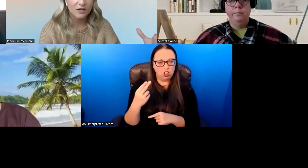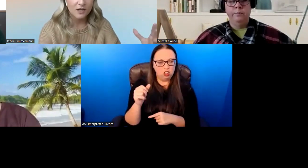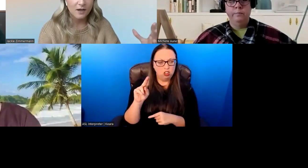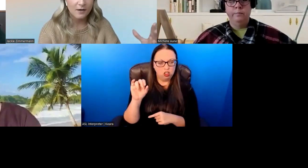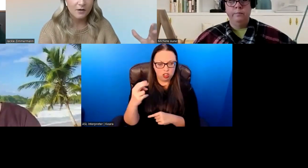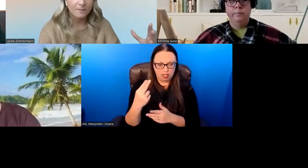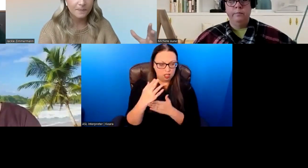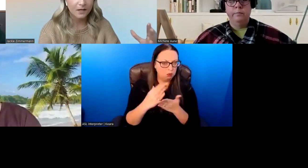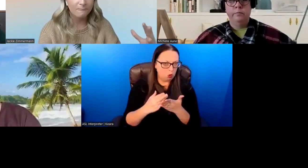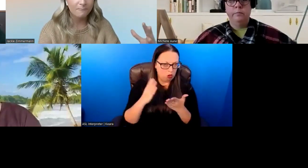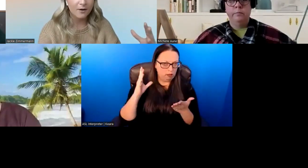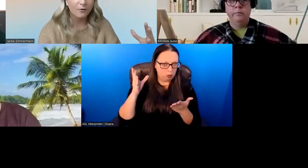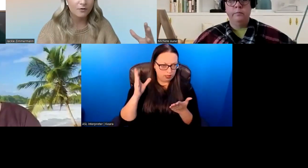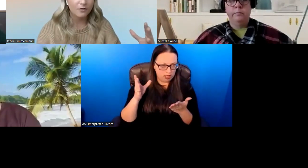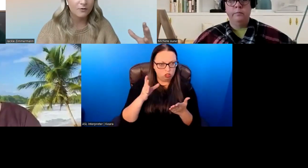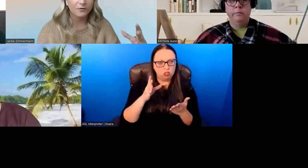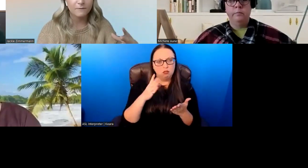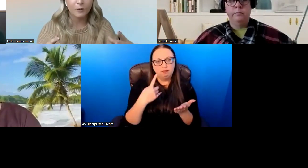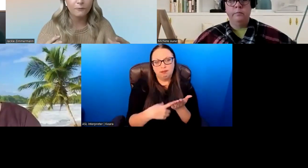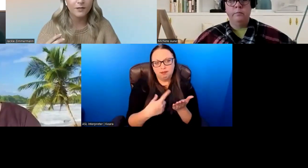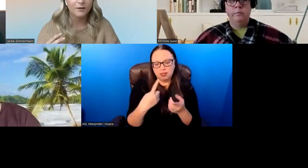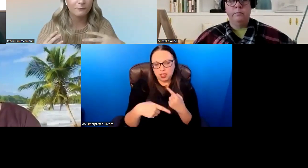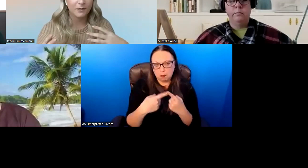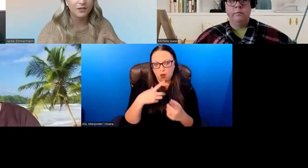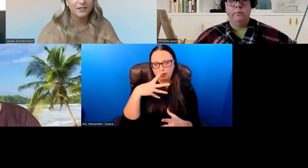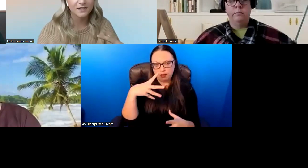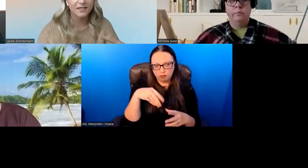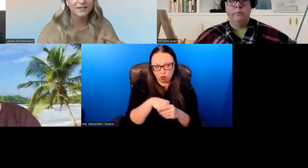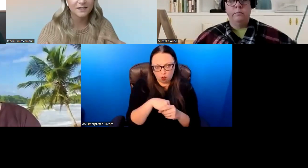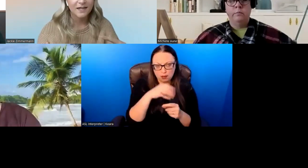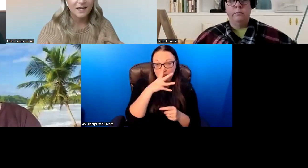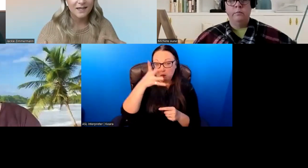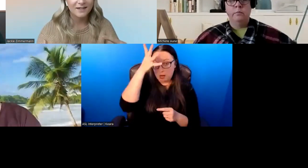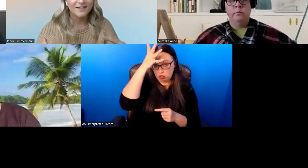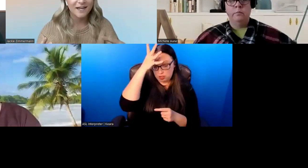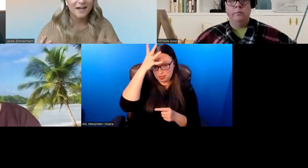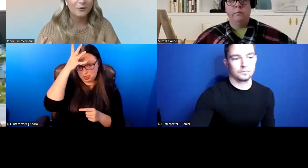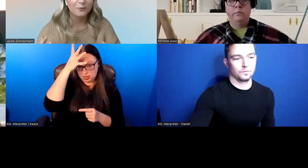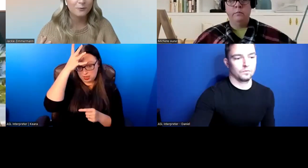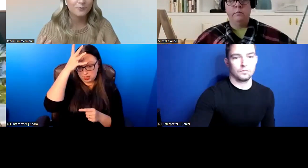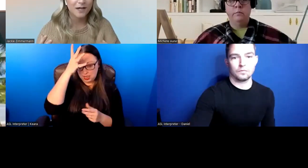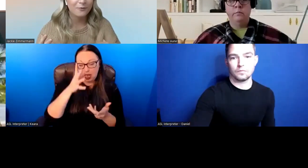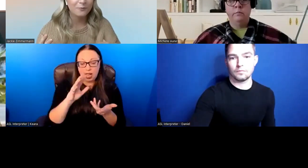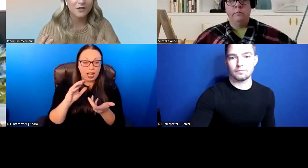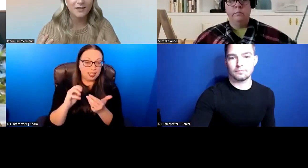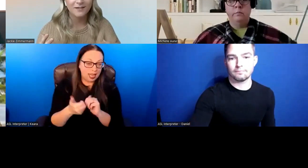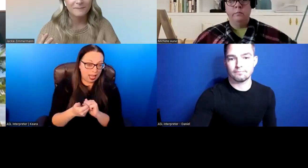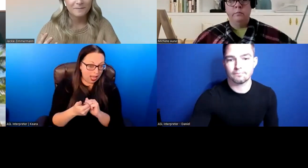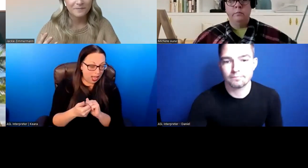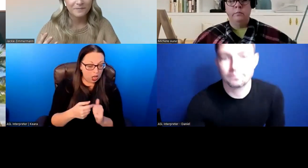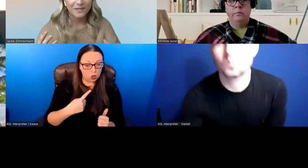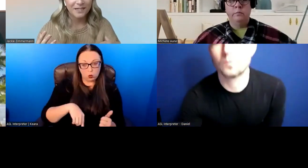presentation, about, the involvement of parents in this, and how do